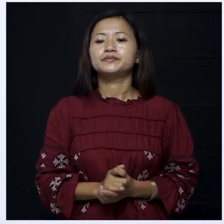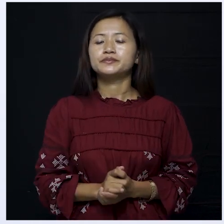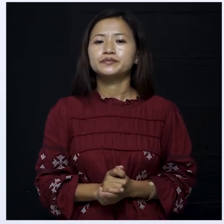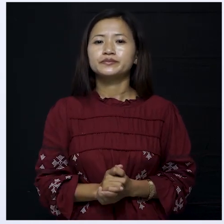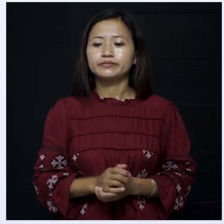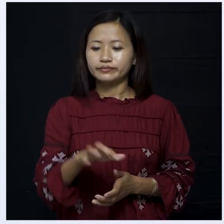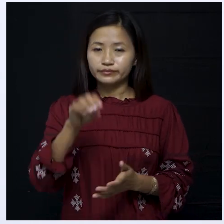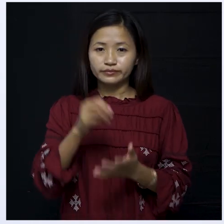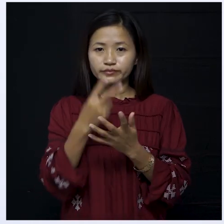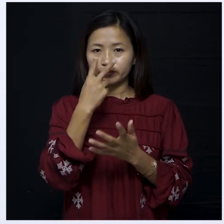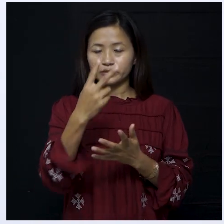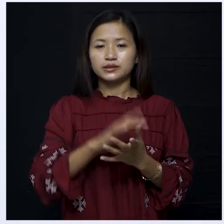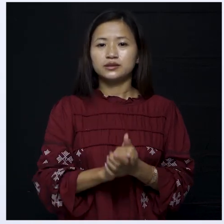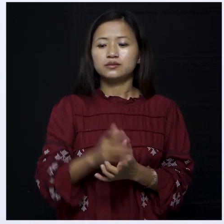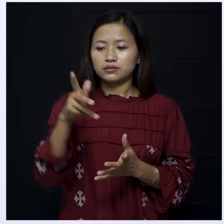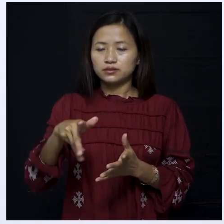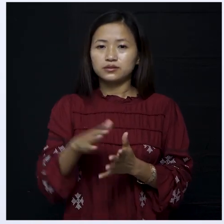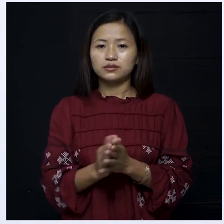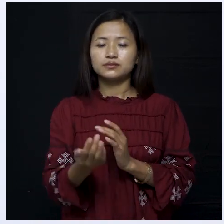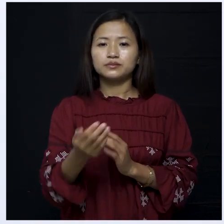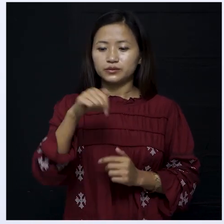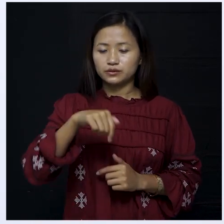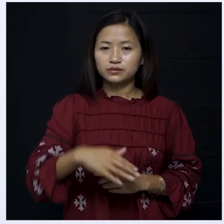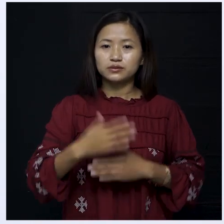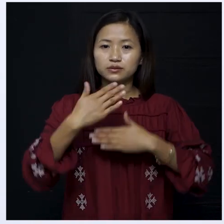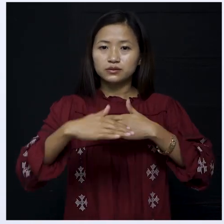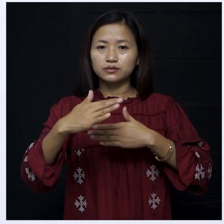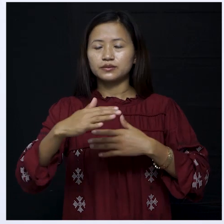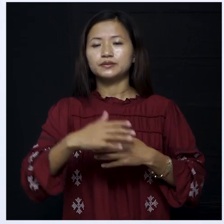Now let's take a look at the present continuous.